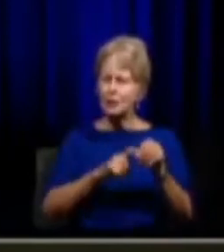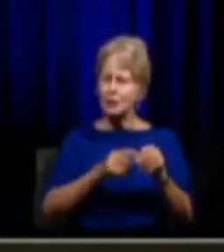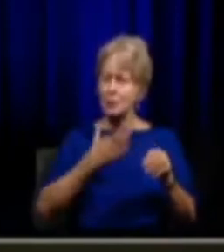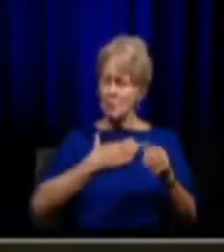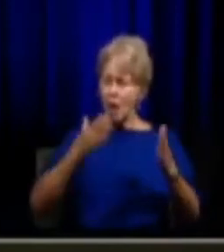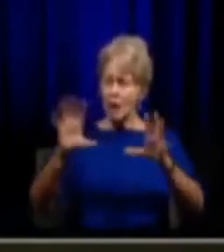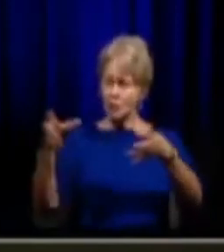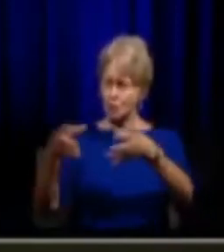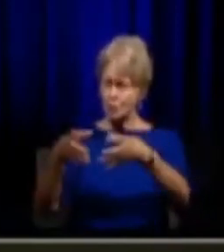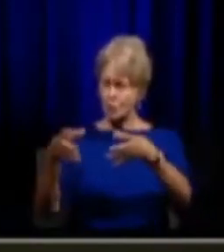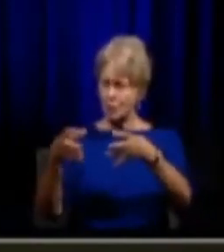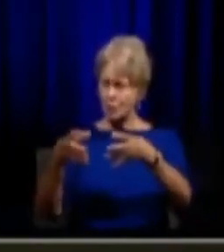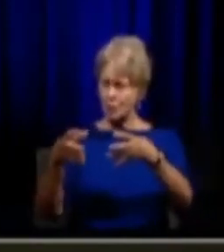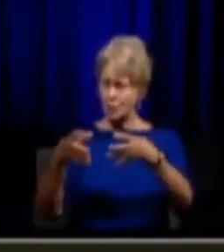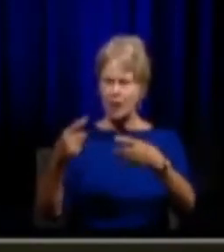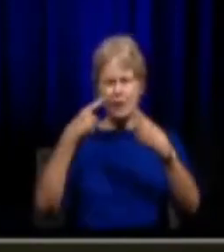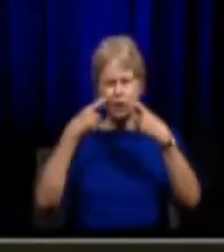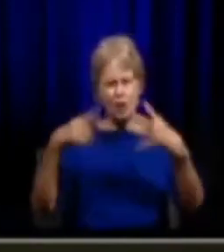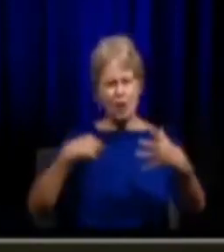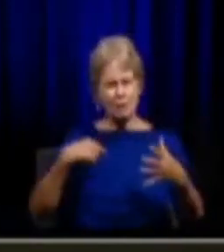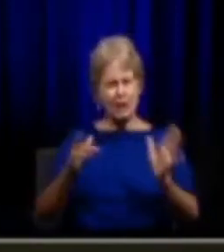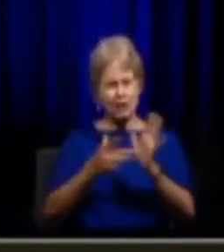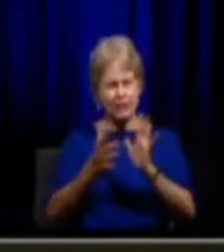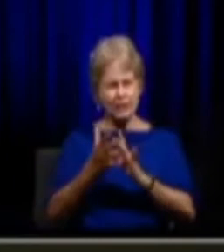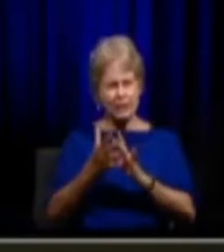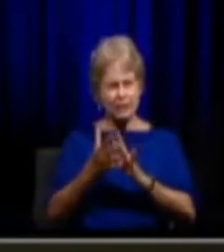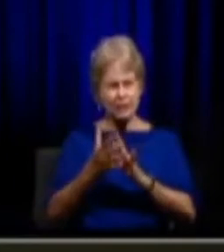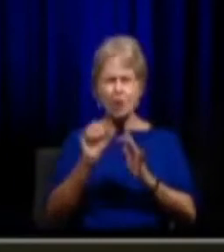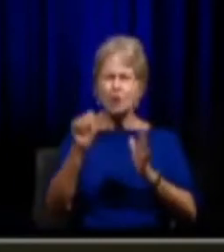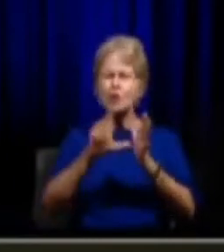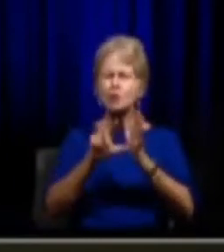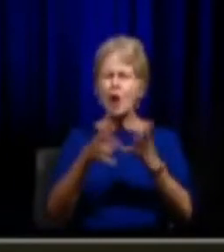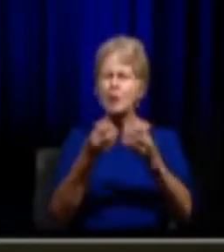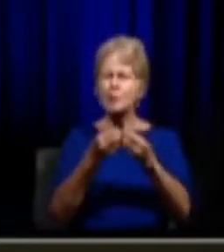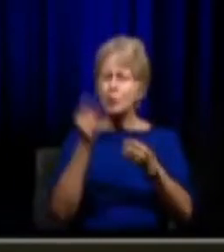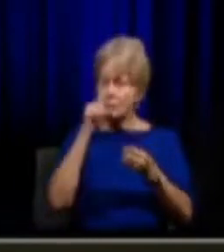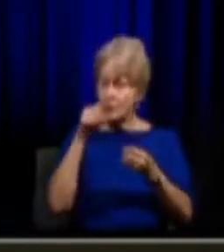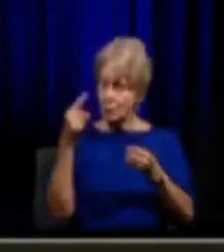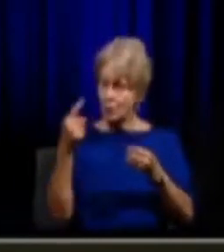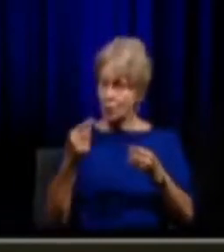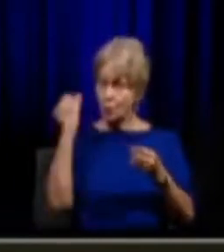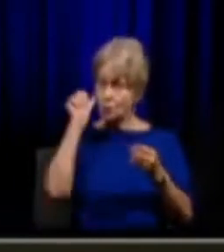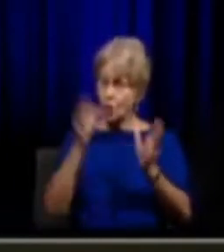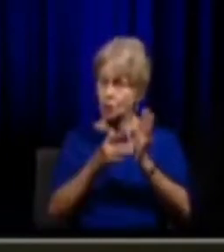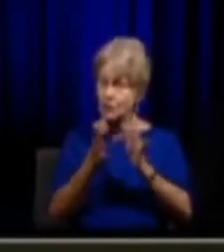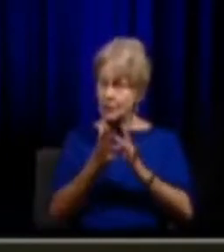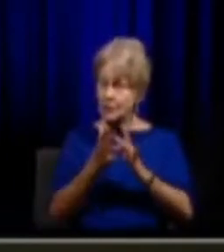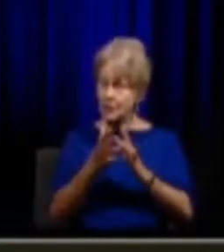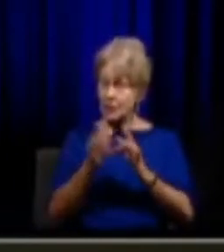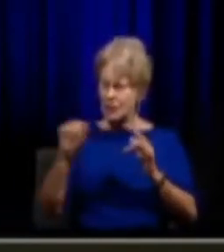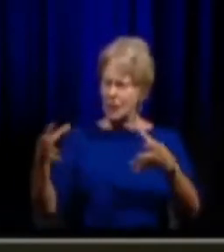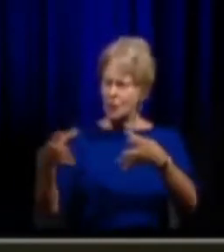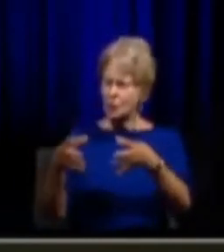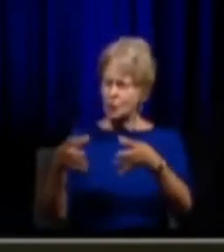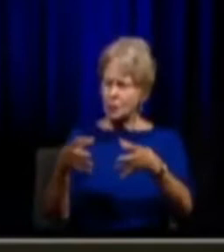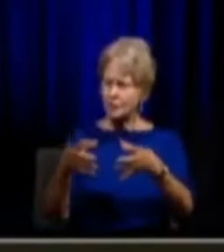Jesus? Who do you spend your time with? Who is influencing you? Is your community bringing you closer to Jesus or moving you further away